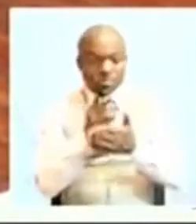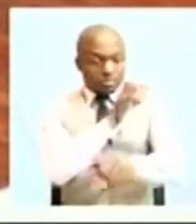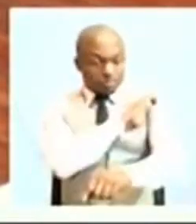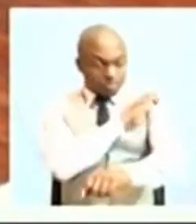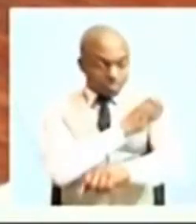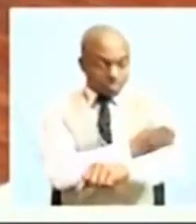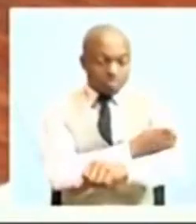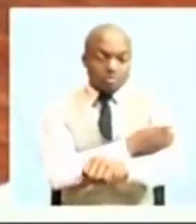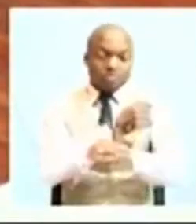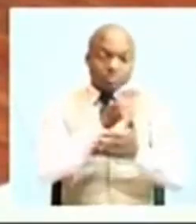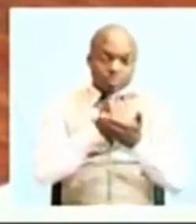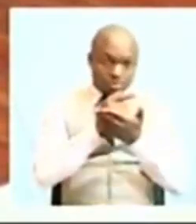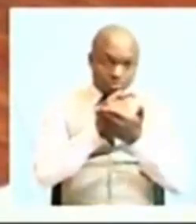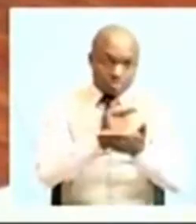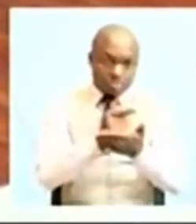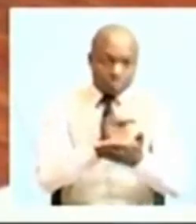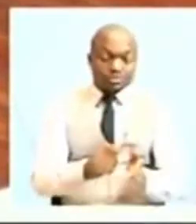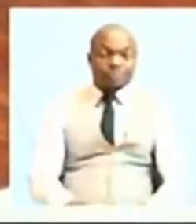grants.